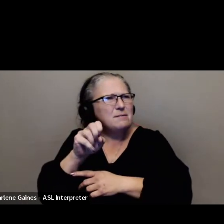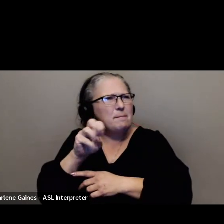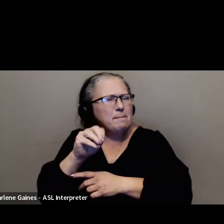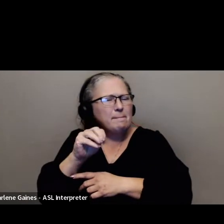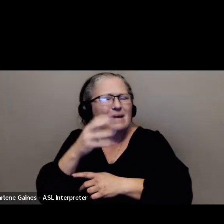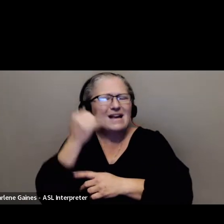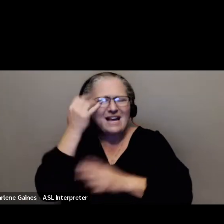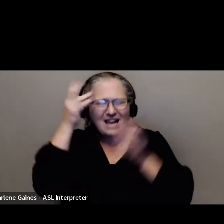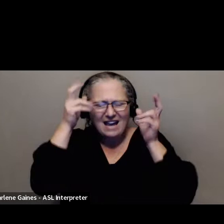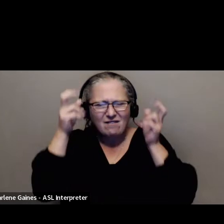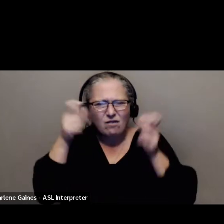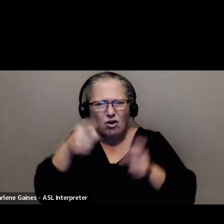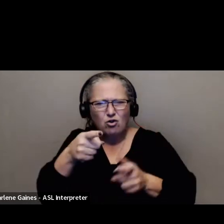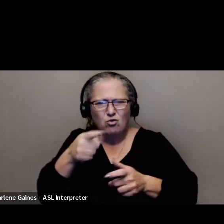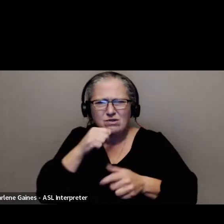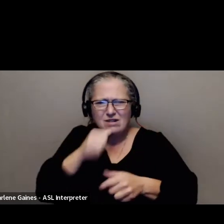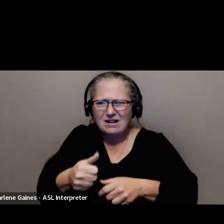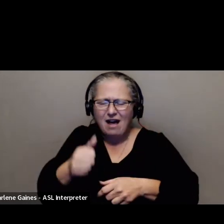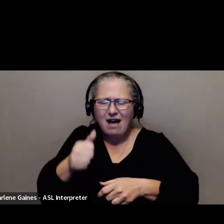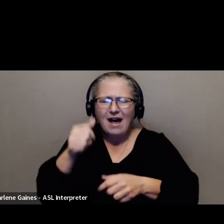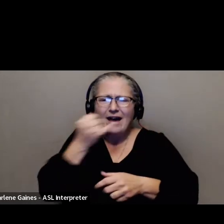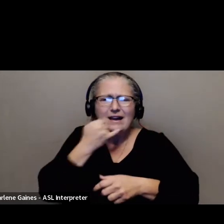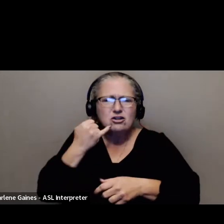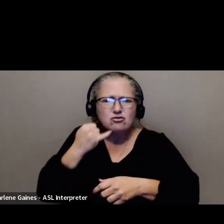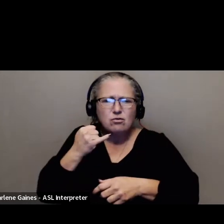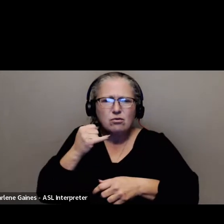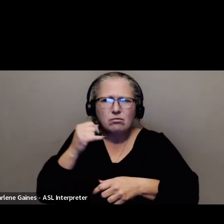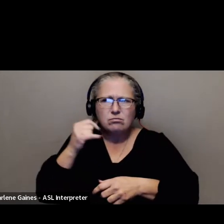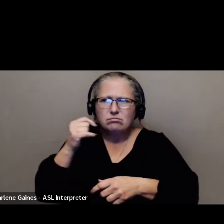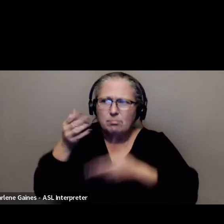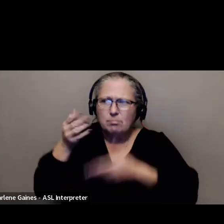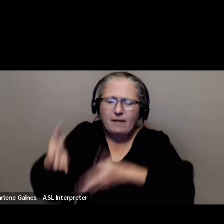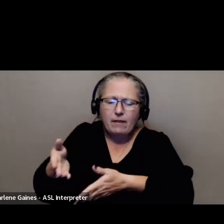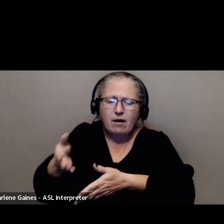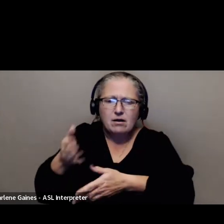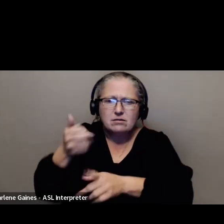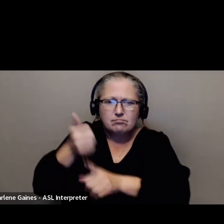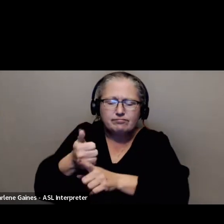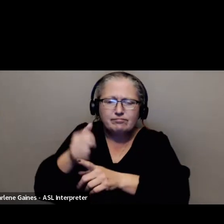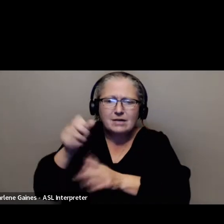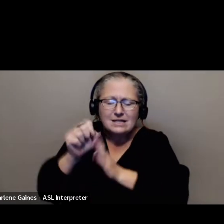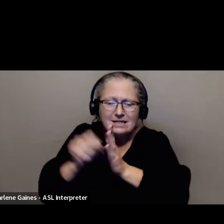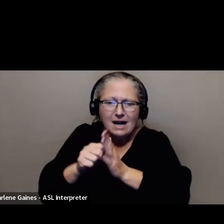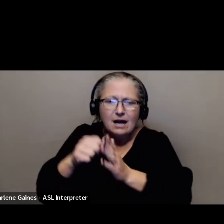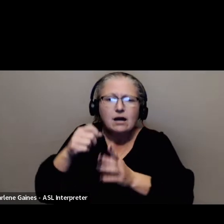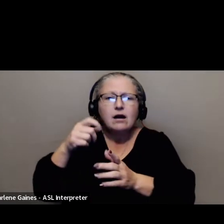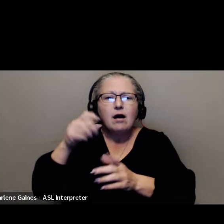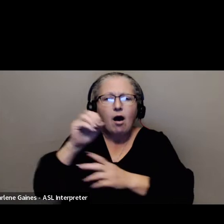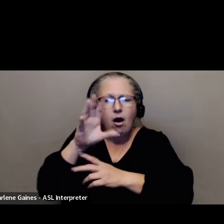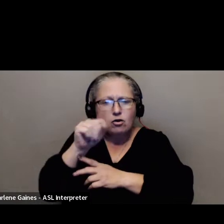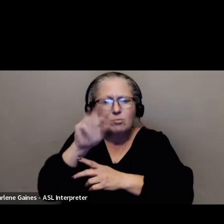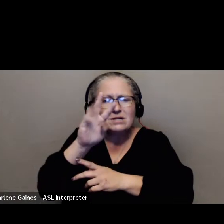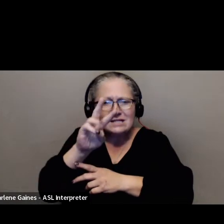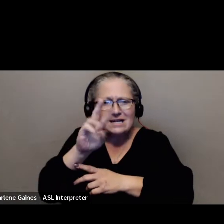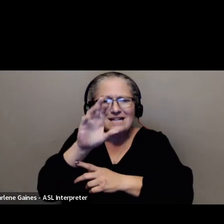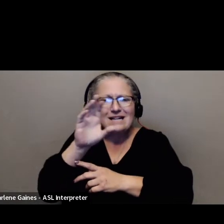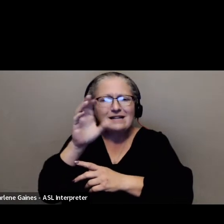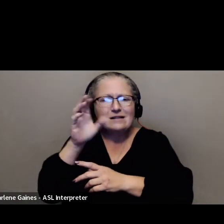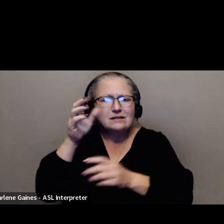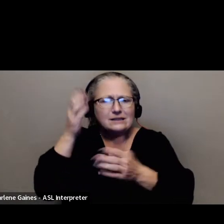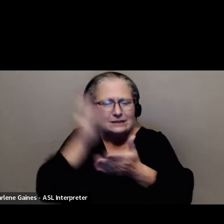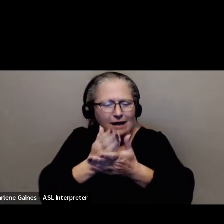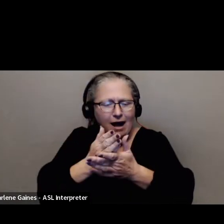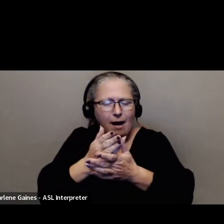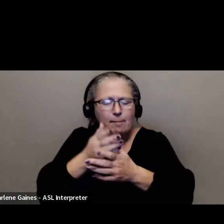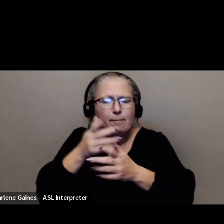you deny Israel's right to exist as a sovereign state? There was a ceasefire on October 6th, an imperfect one,